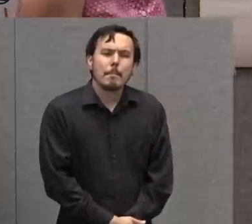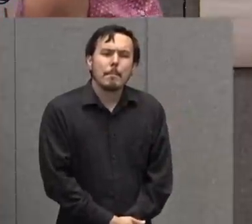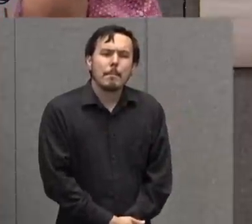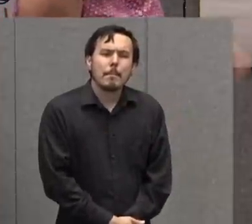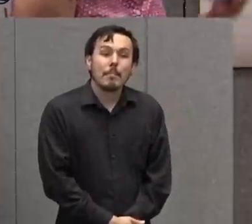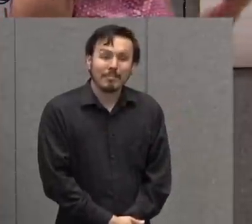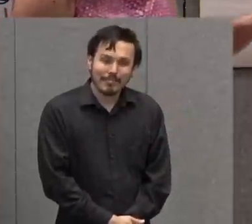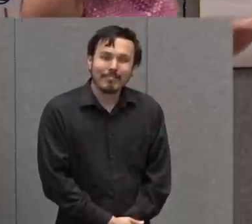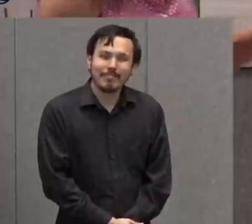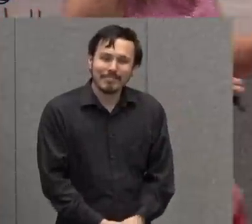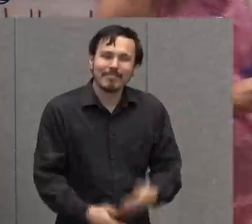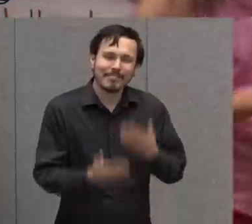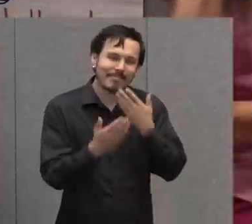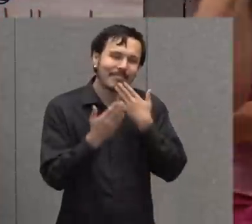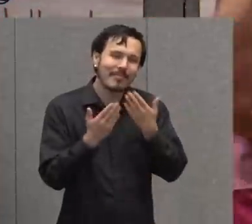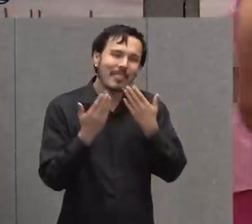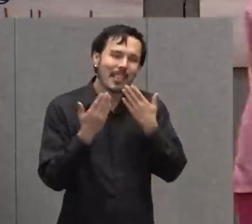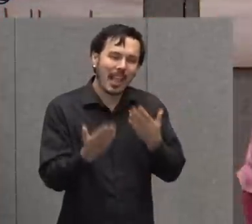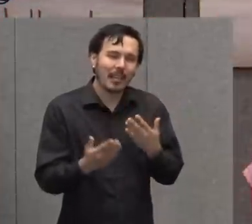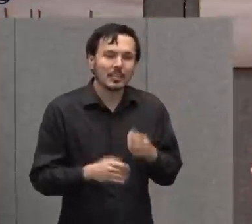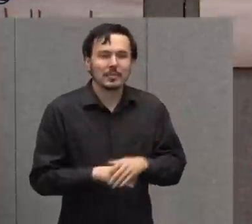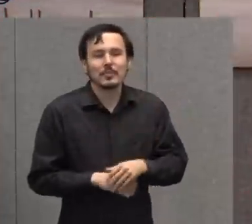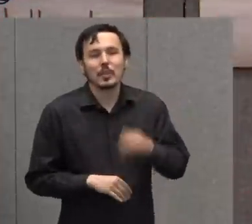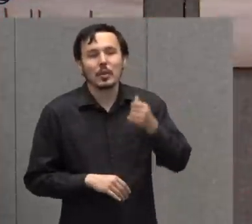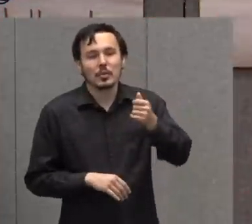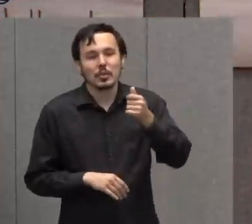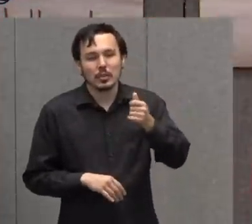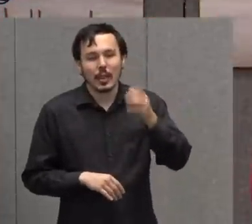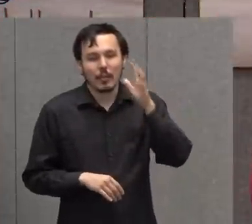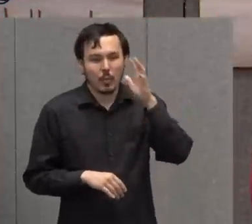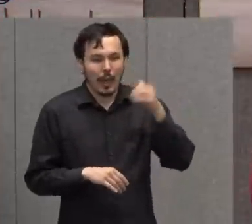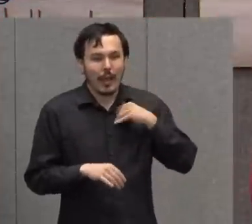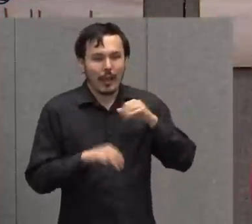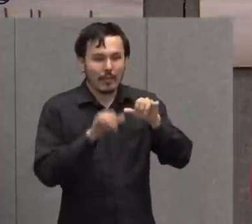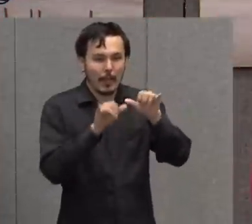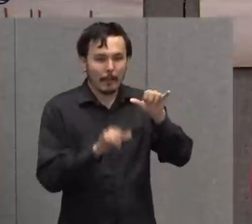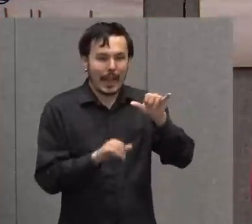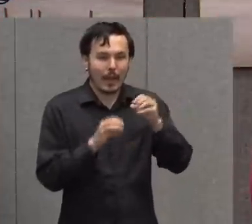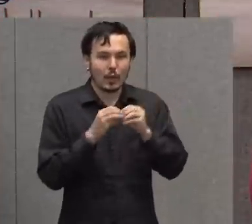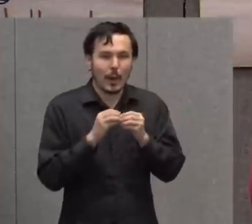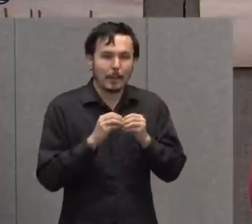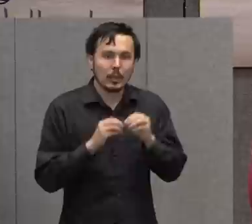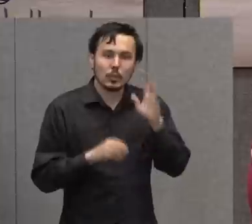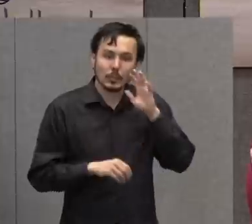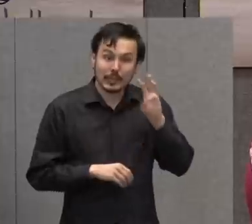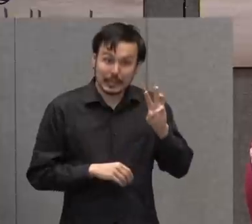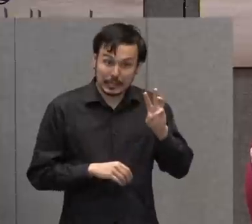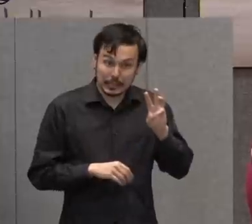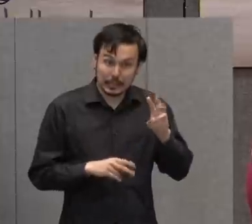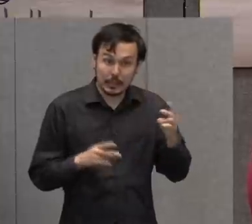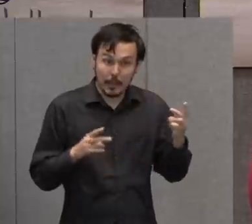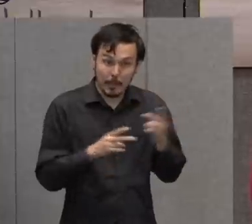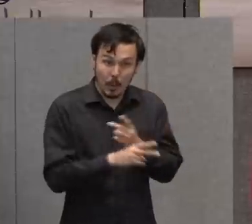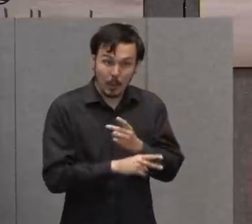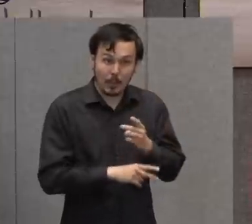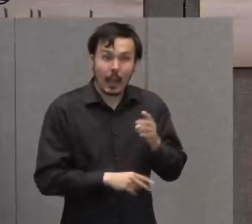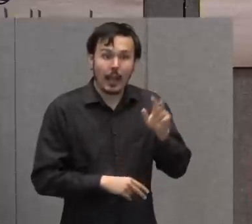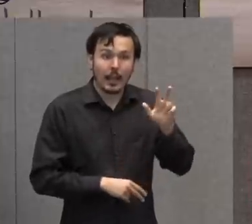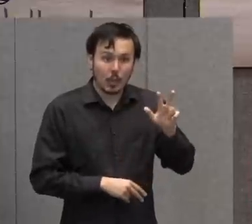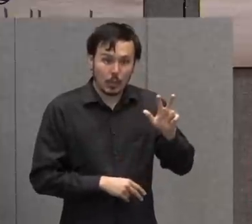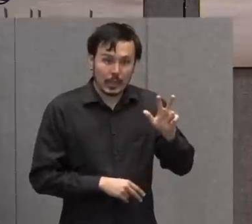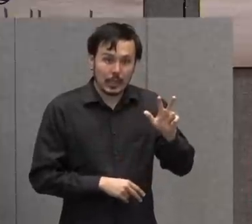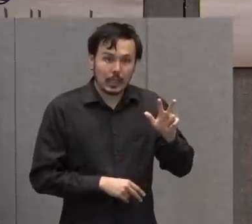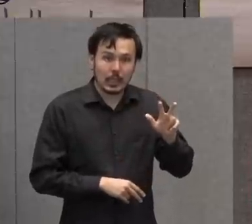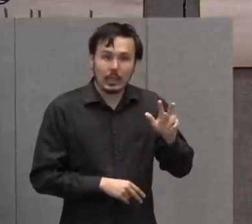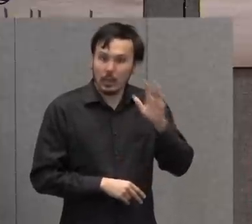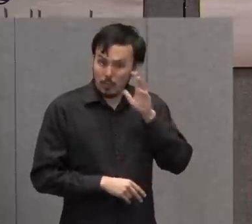Thank you. So you would have the pattern number, right? The 6. We'd multiply it by our 3, which would give us,